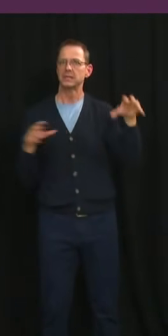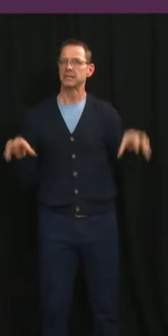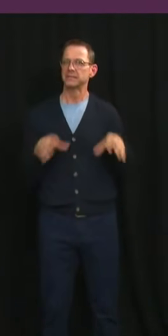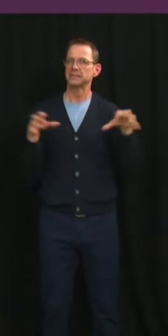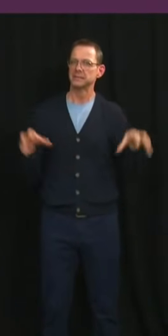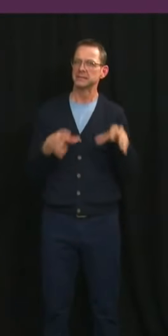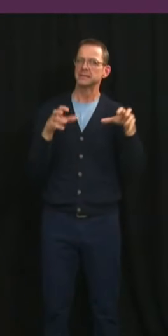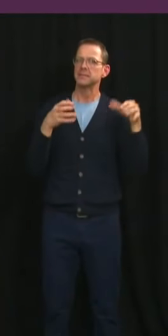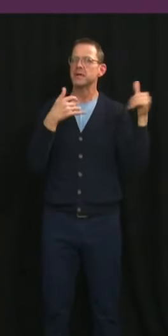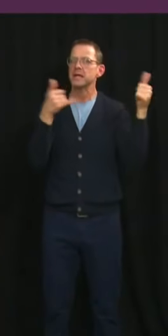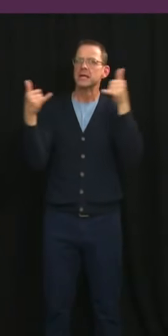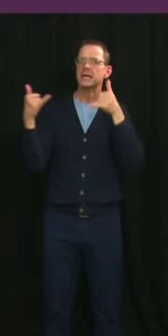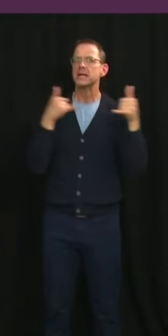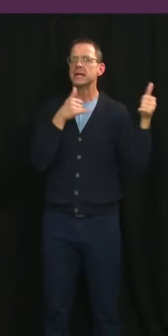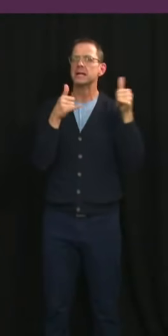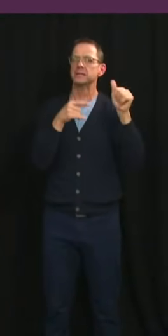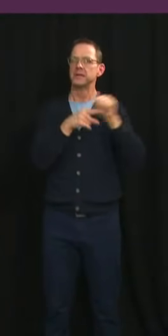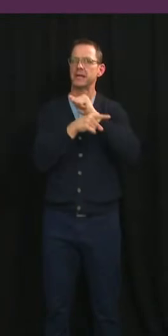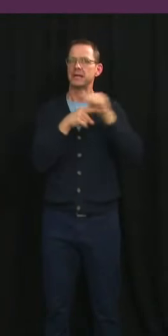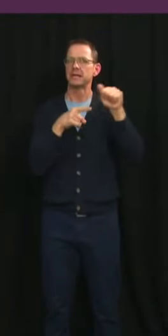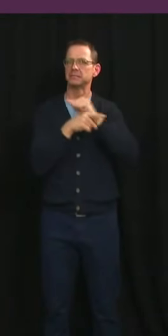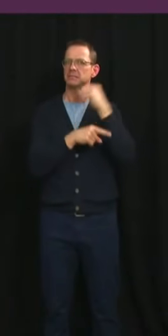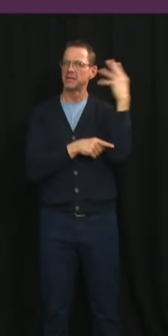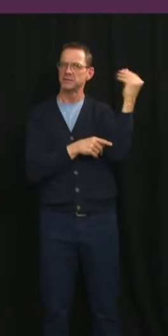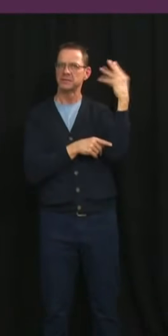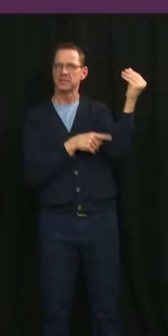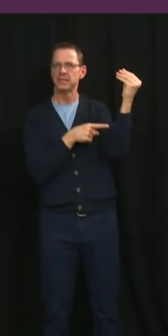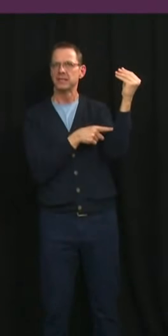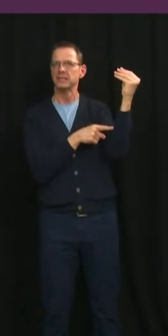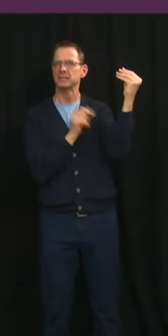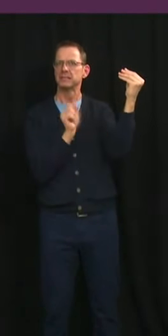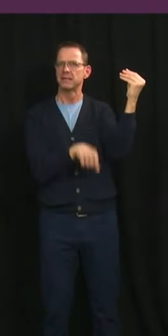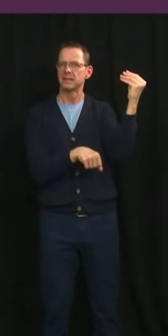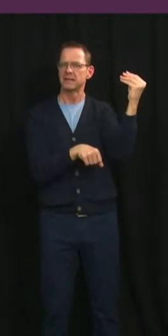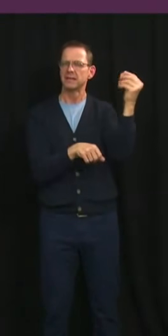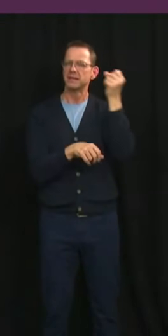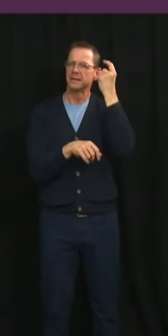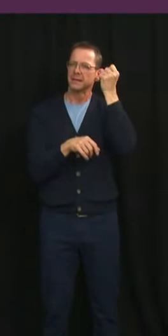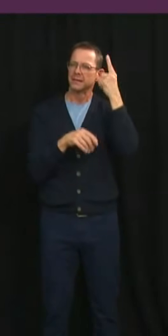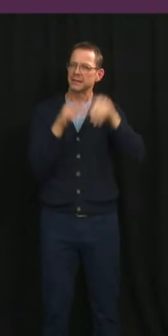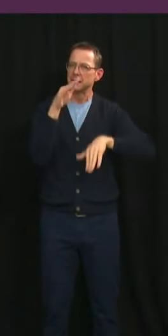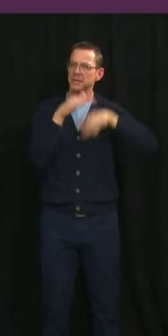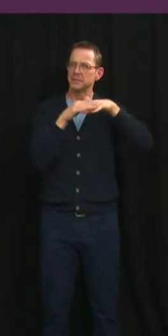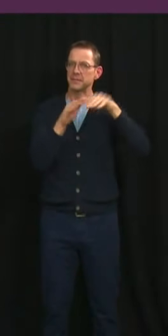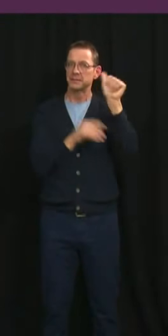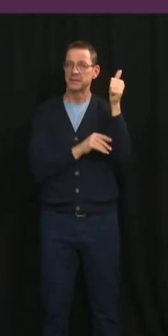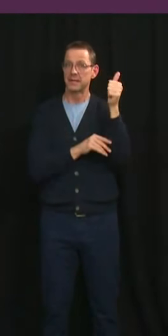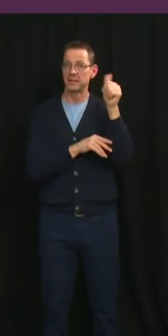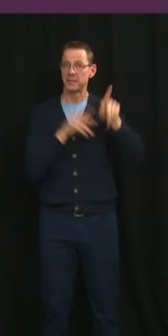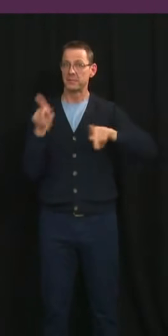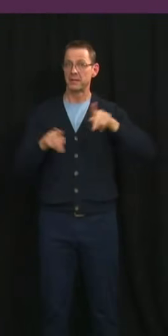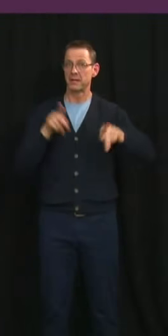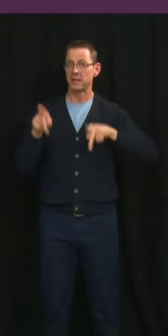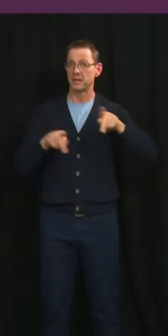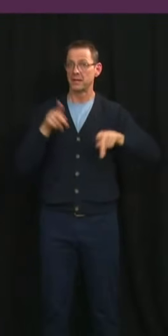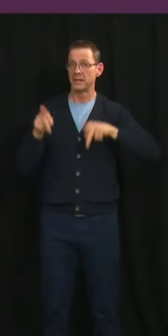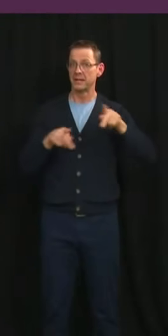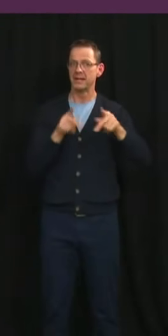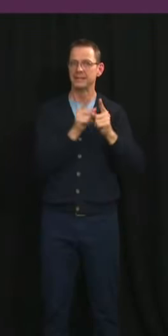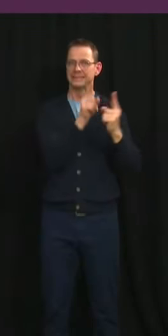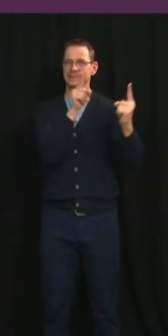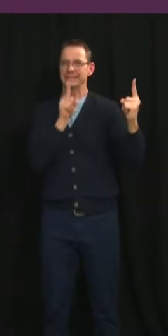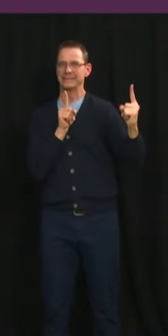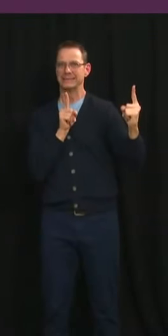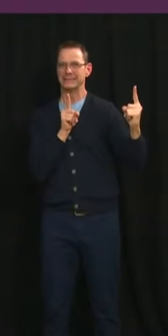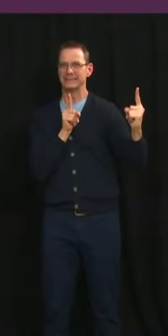Alberta. There can be a maximum of 10 people, provided that physical distancing is maintained at all